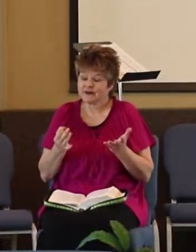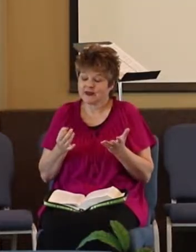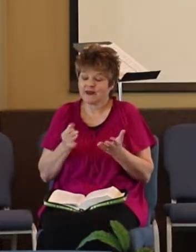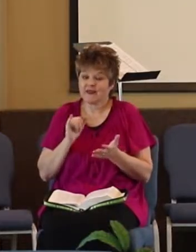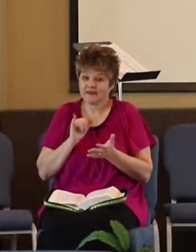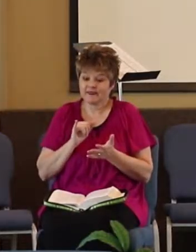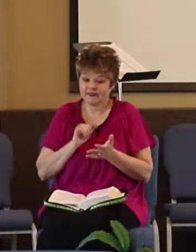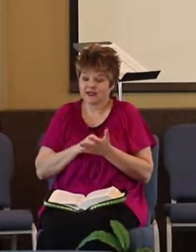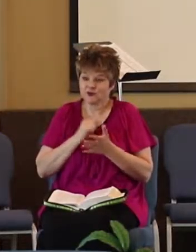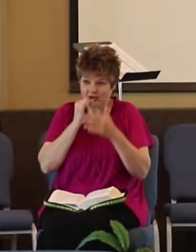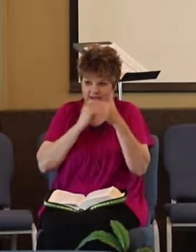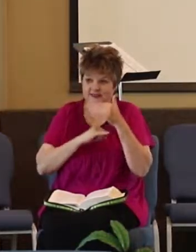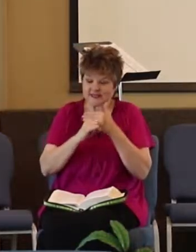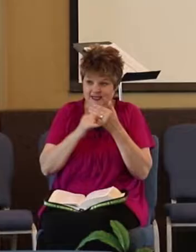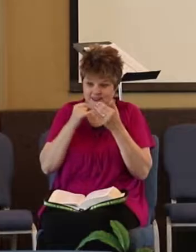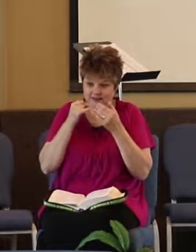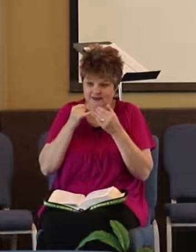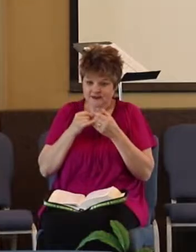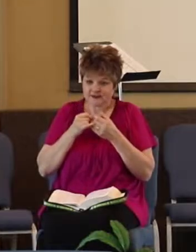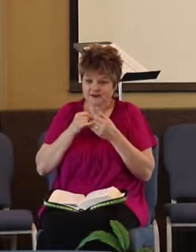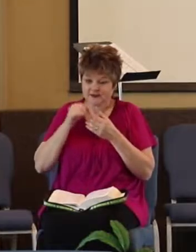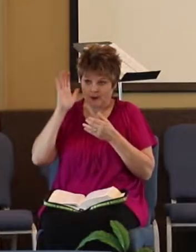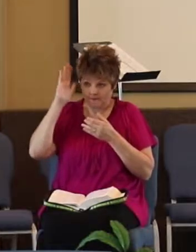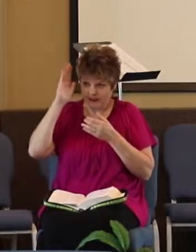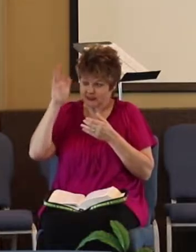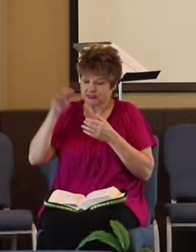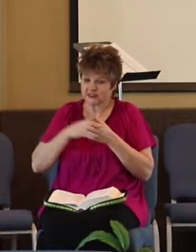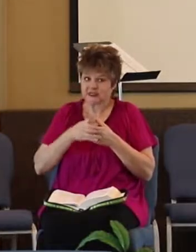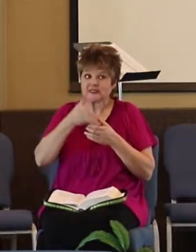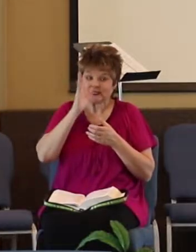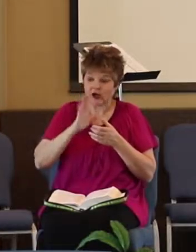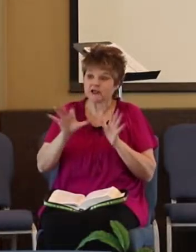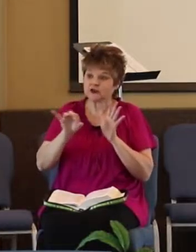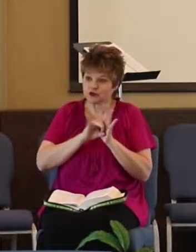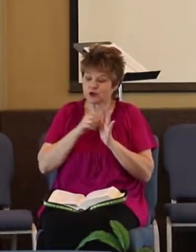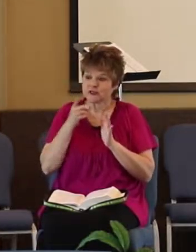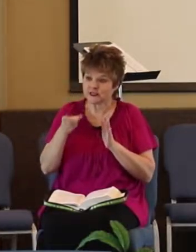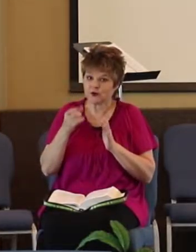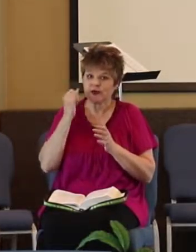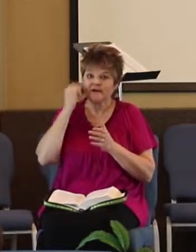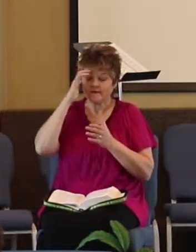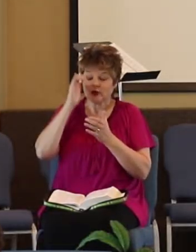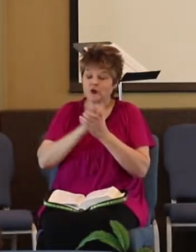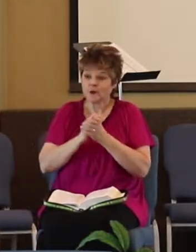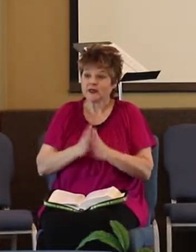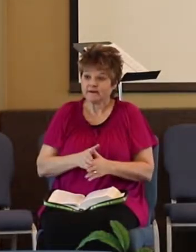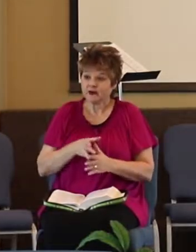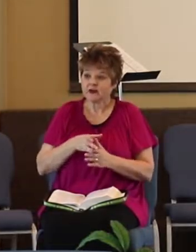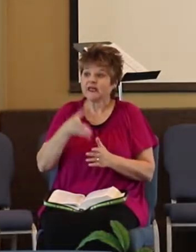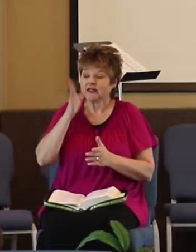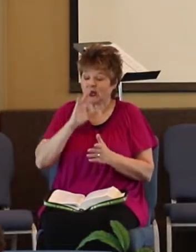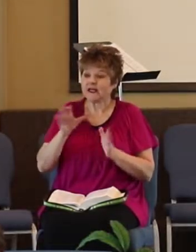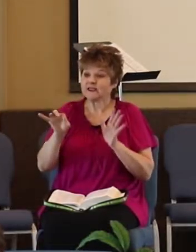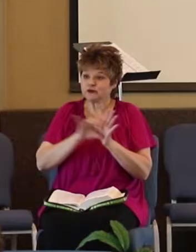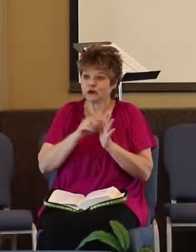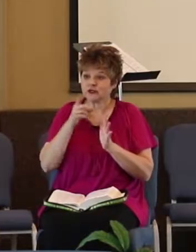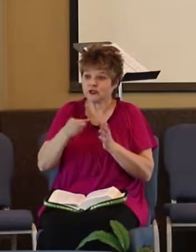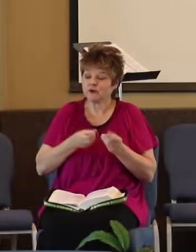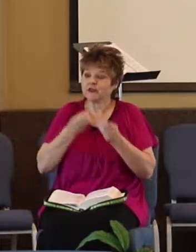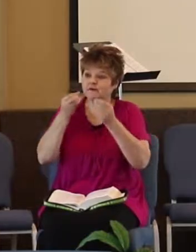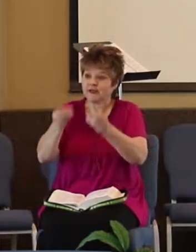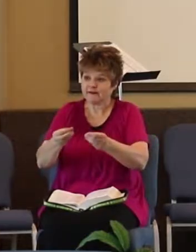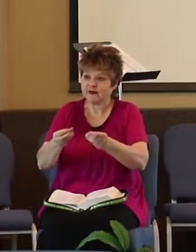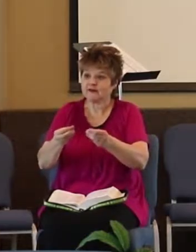That's what Isaiah's message was to the Israelites. God has chosen you. Well, if you're a believer, God has chosen you and you've received his offer